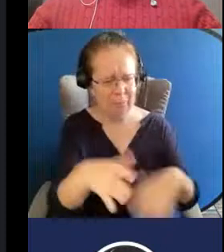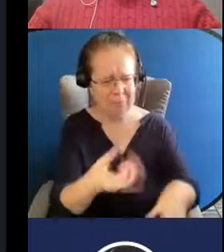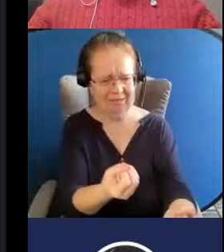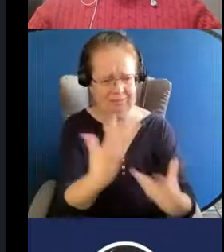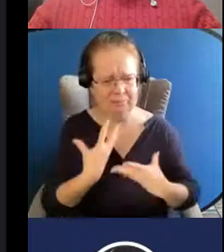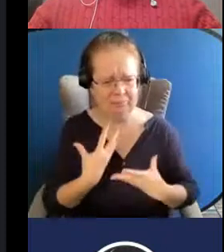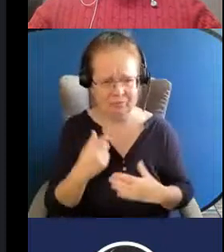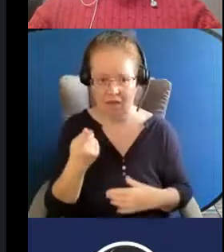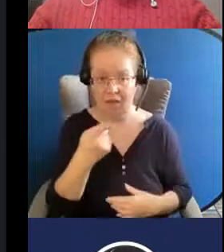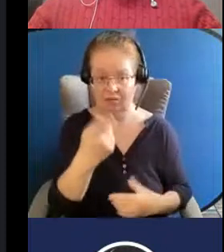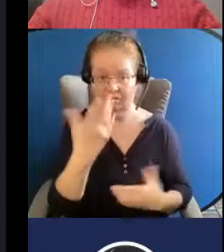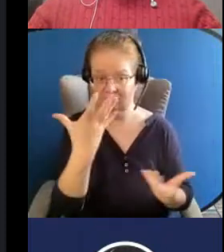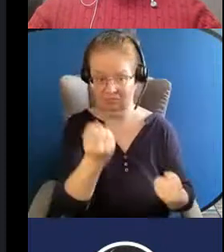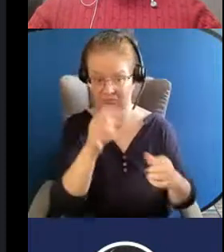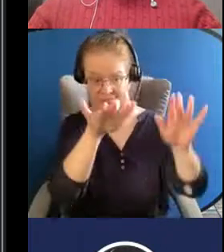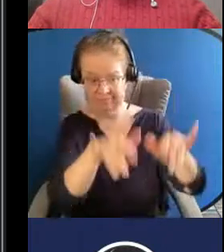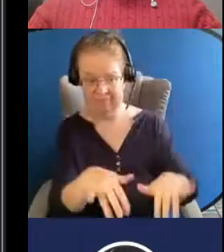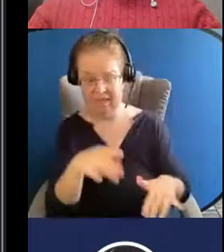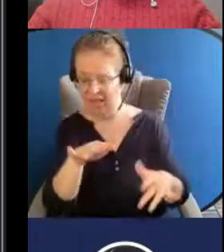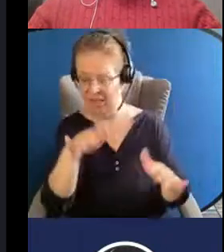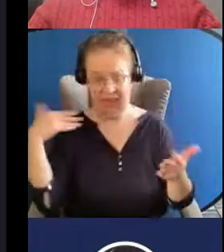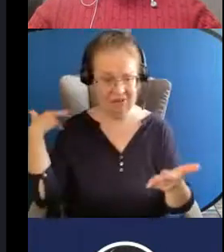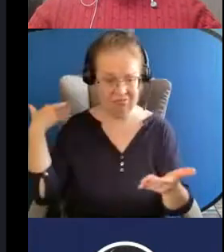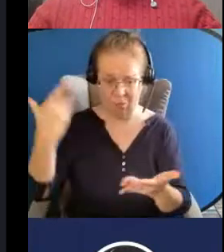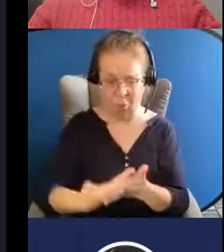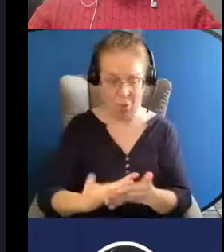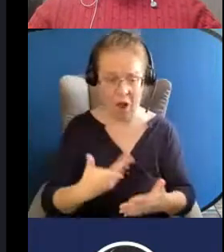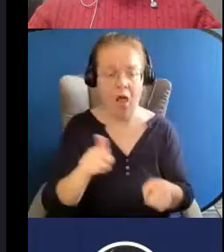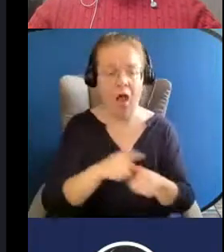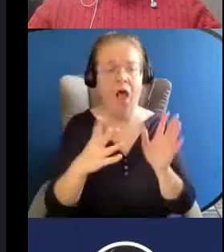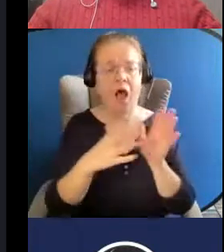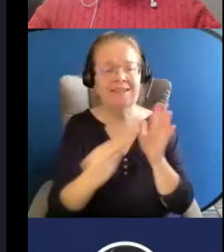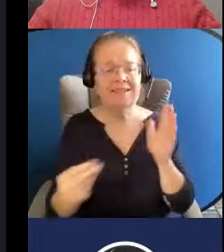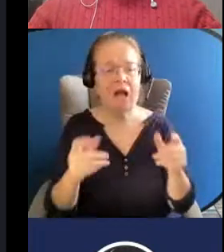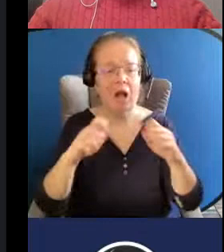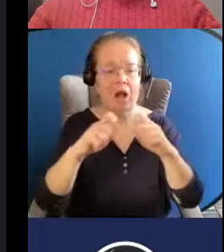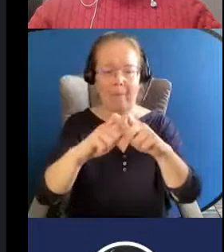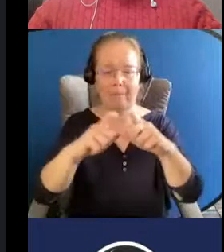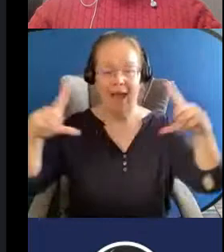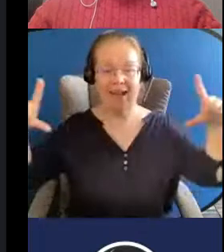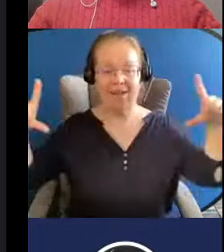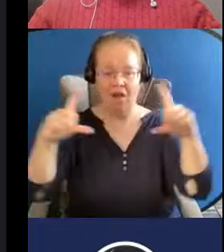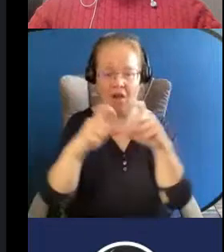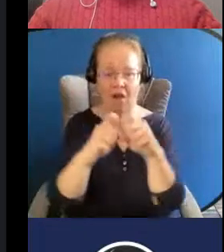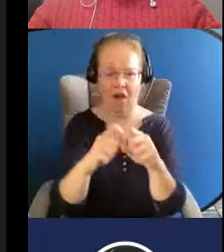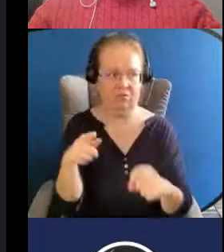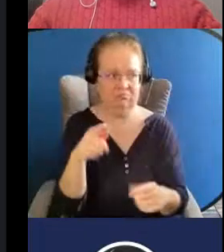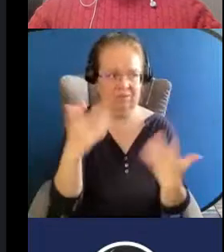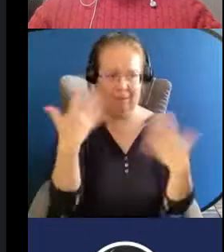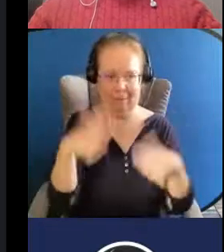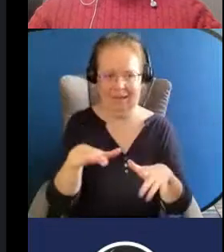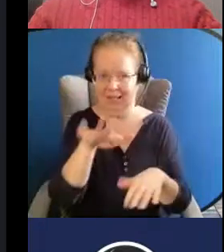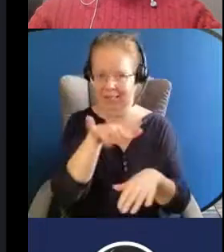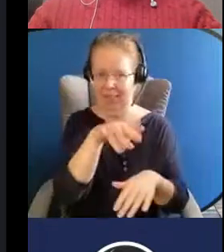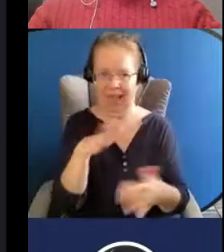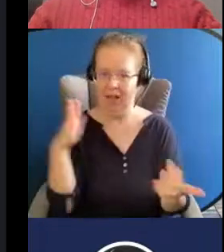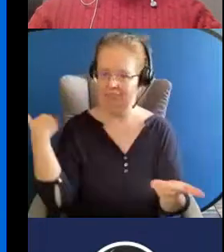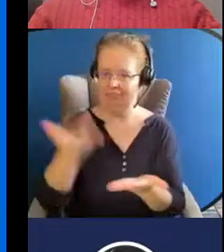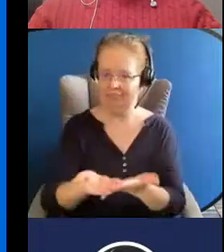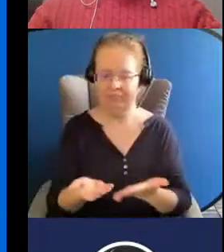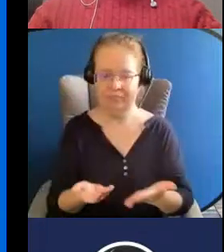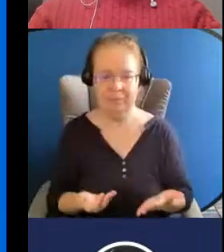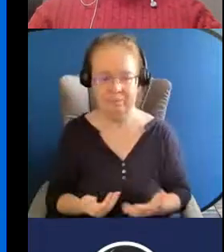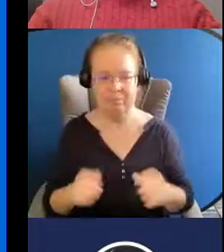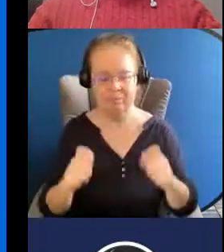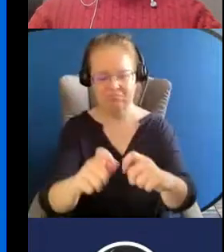that have been around that we might not know about. So, for example, magnifier has been around for a long period of time. We all know